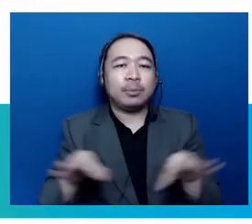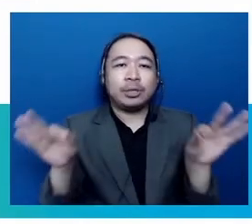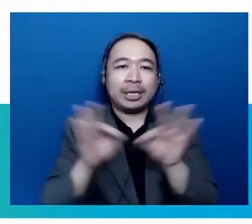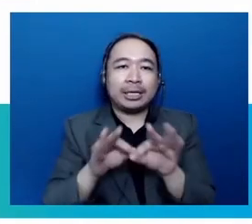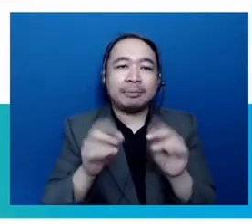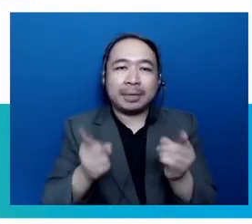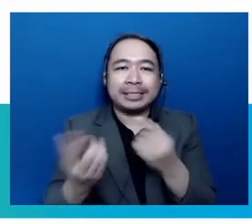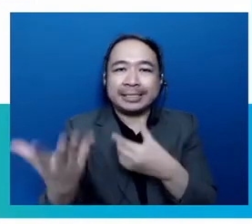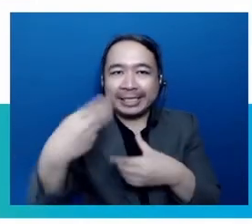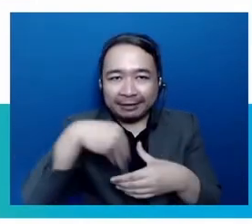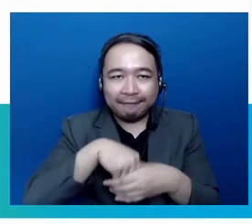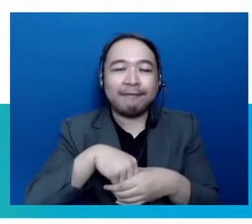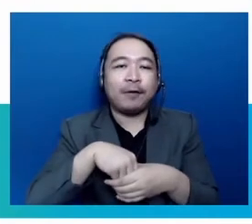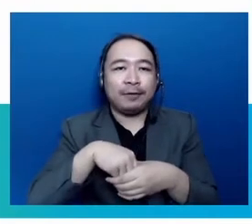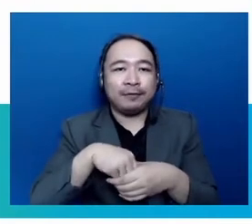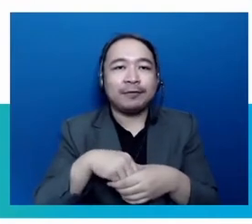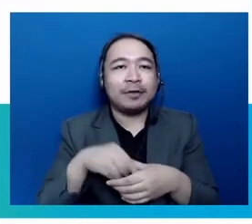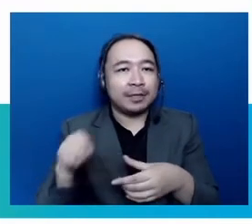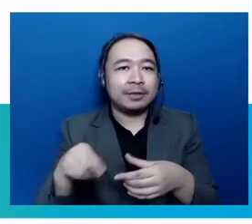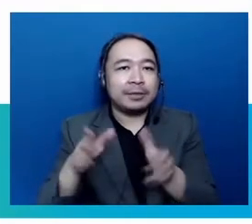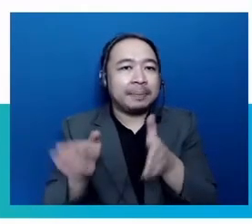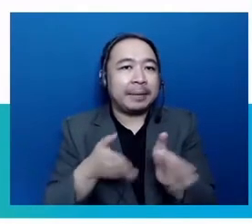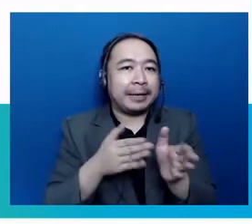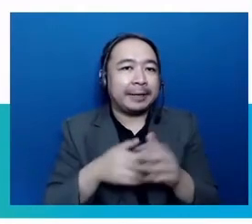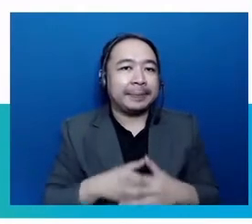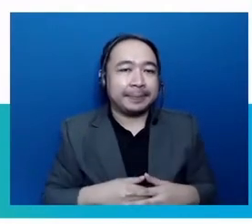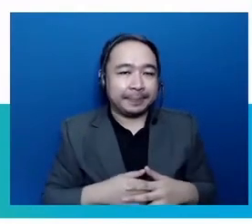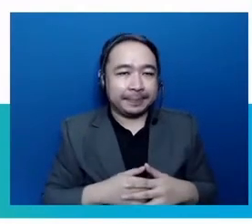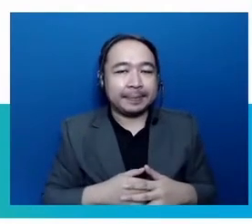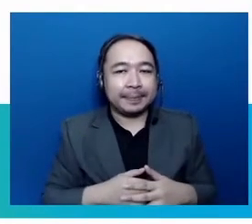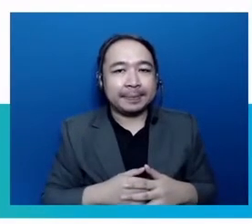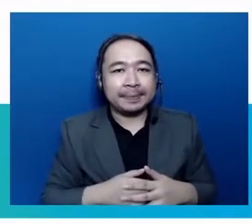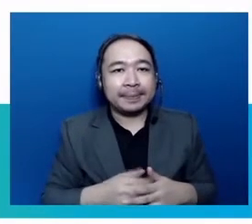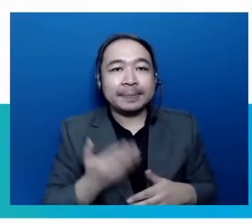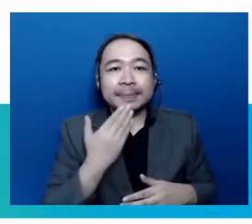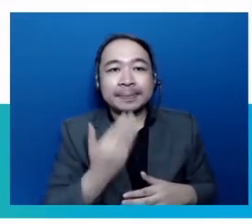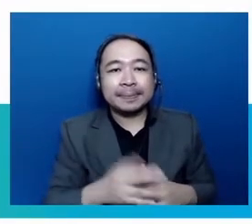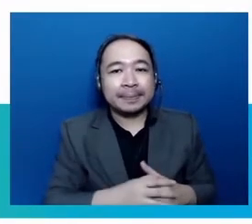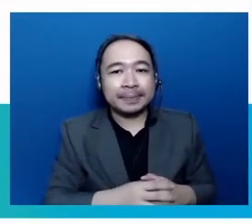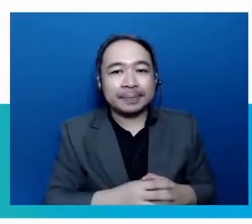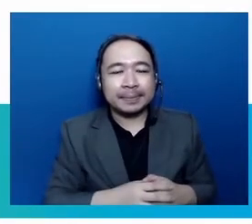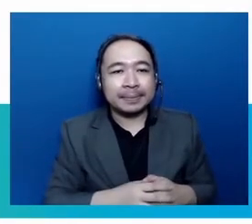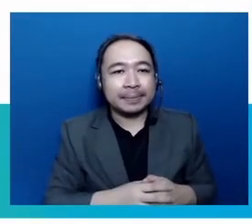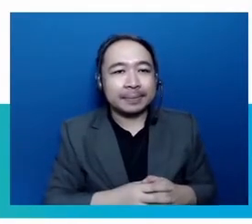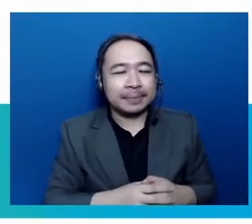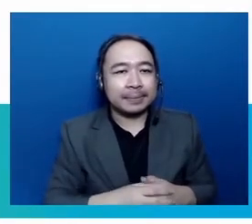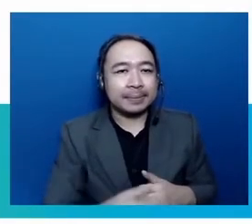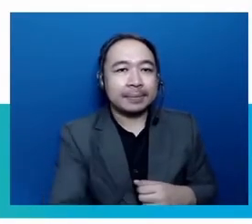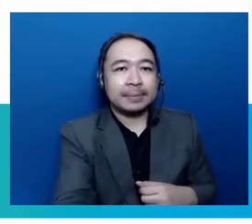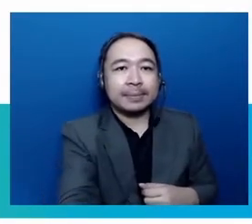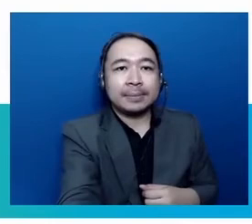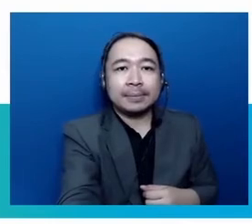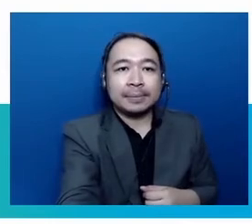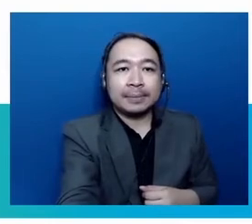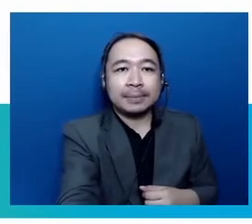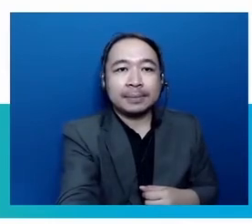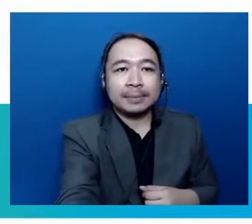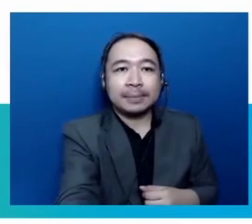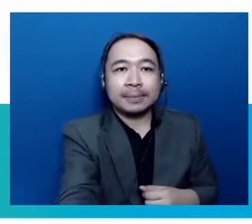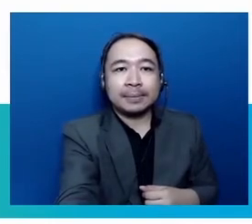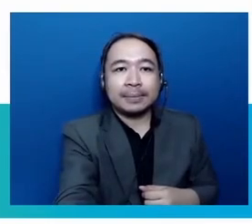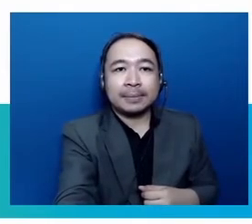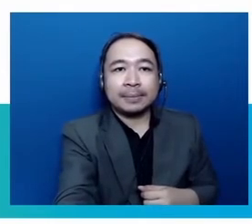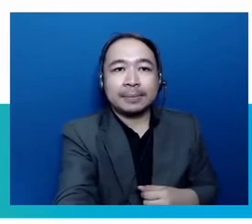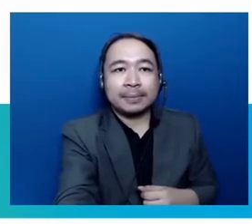more intentionally. Thank you. All right. Natalie, may I say one small sentence? Sure, here?